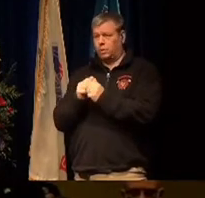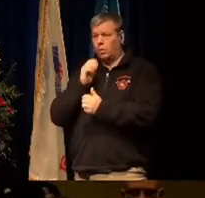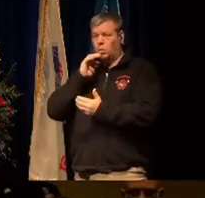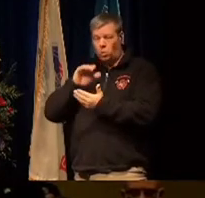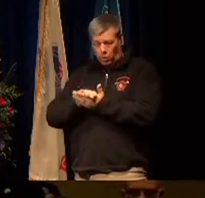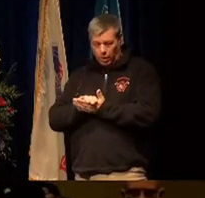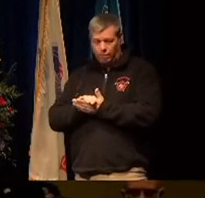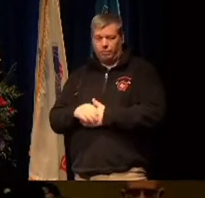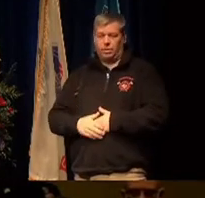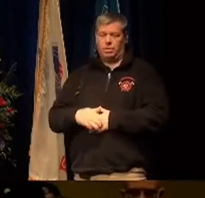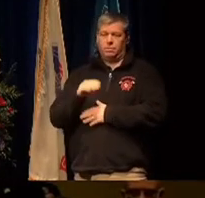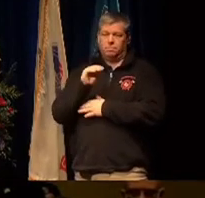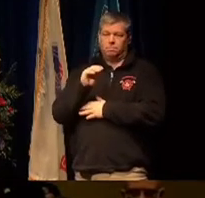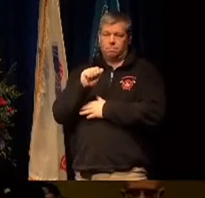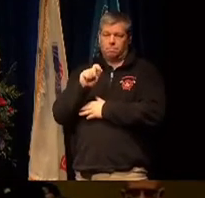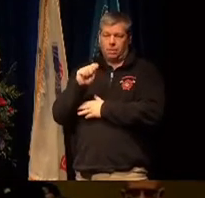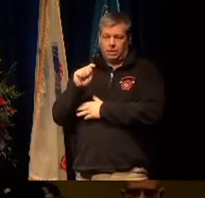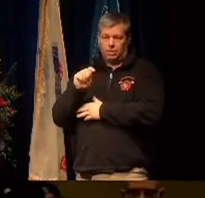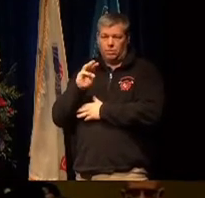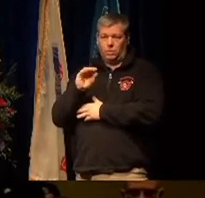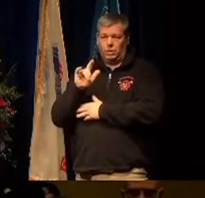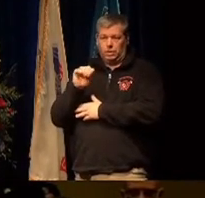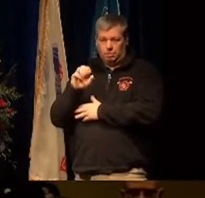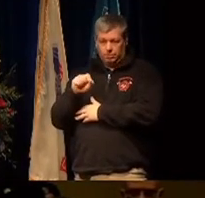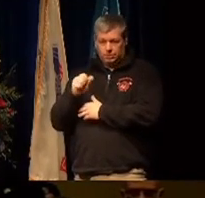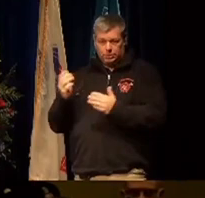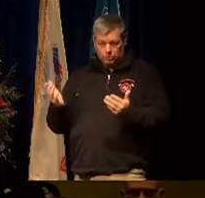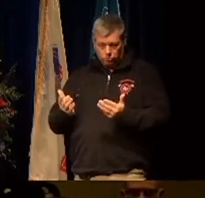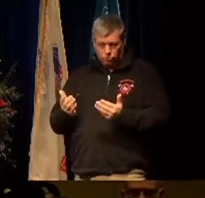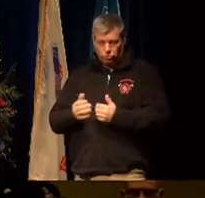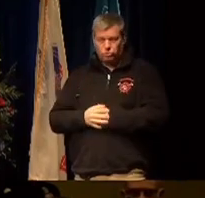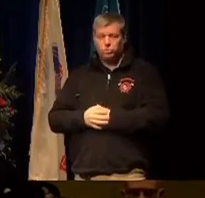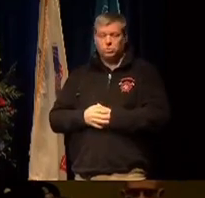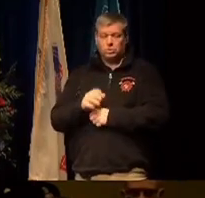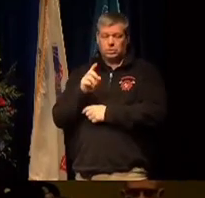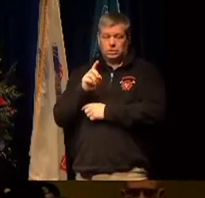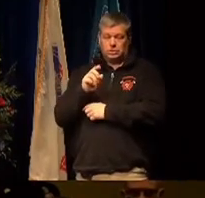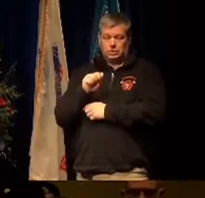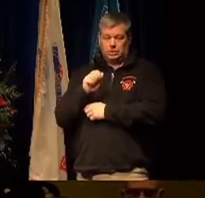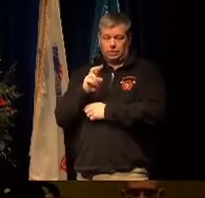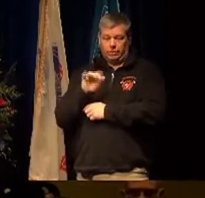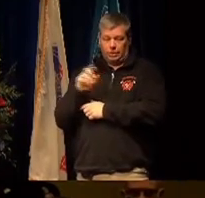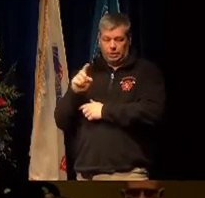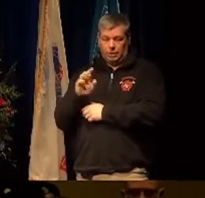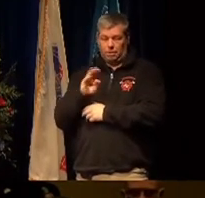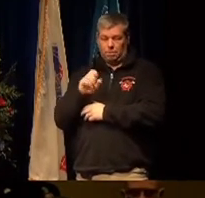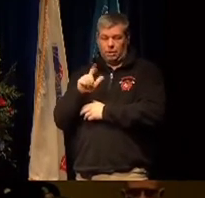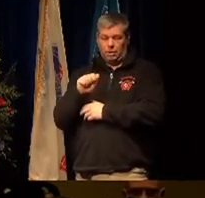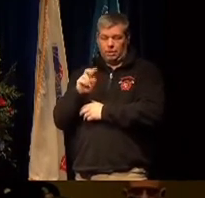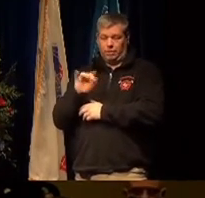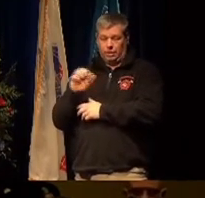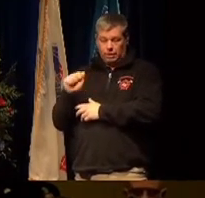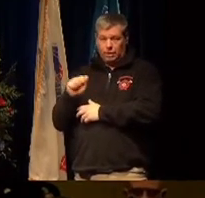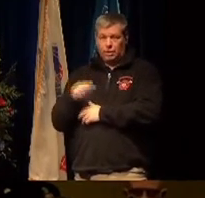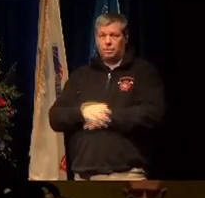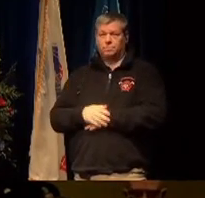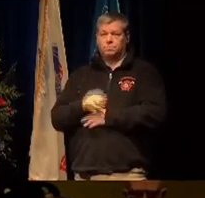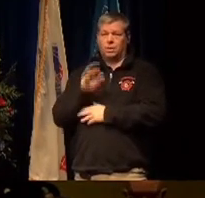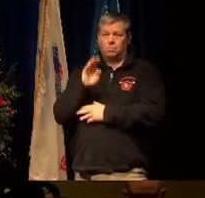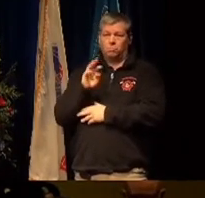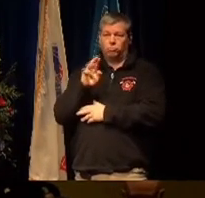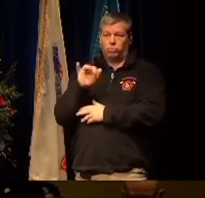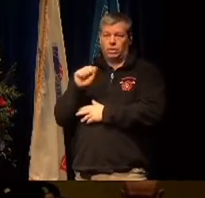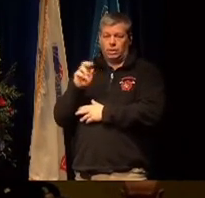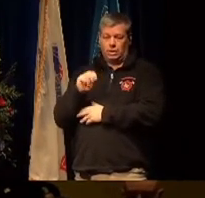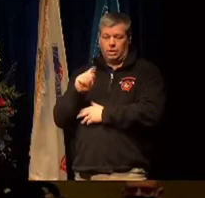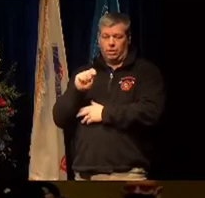Matt Williams that is here as well. We have David Bellavia that is here, Brian Thacker, and Mr.